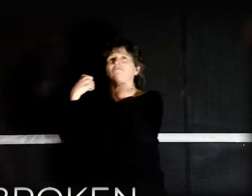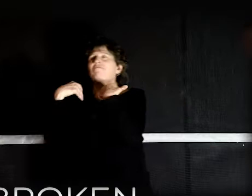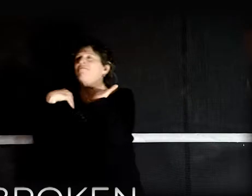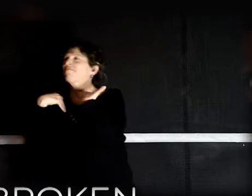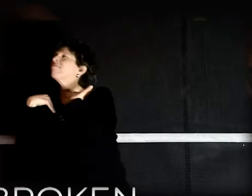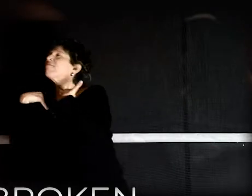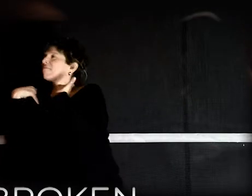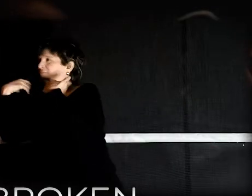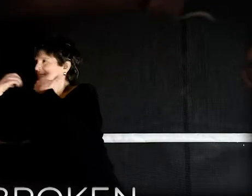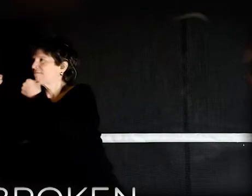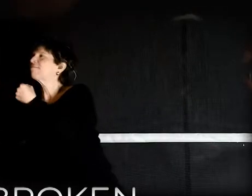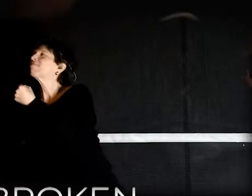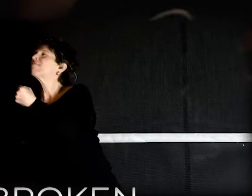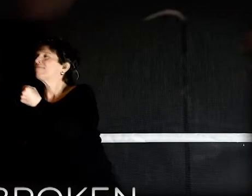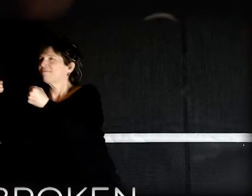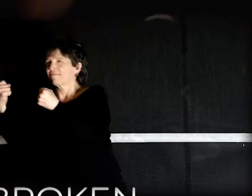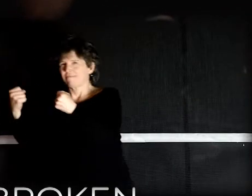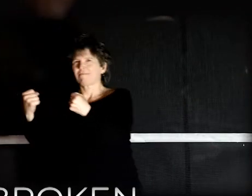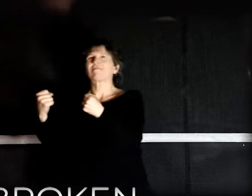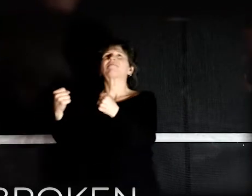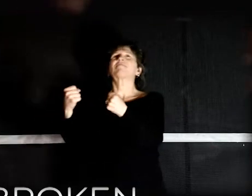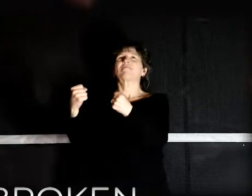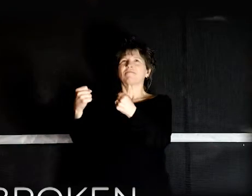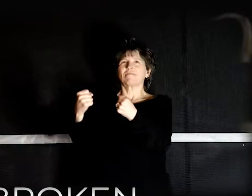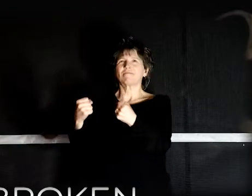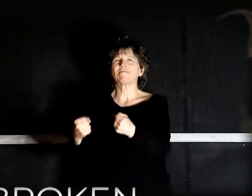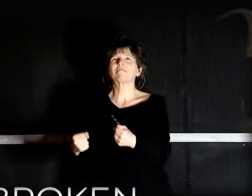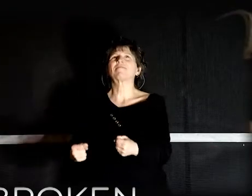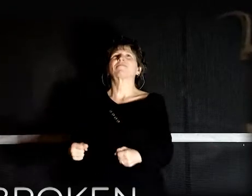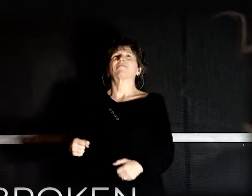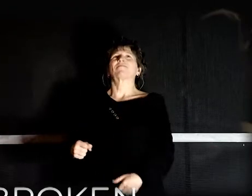every heart that is